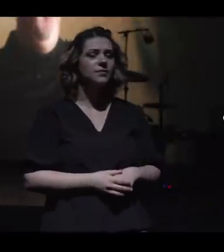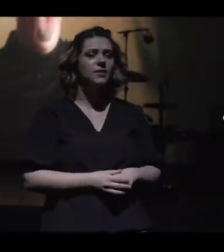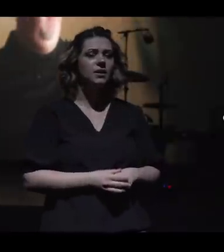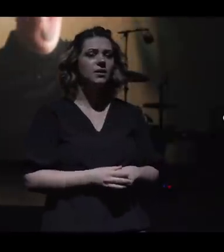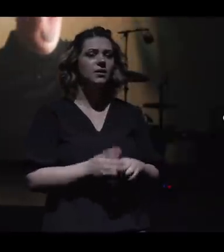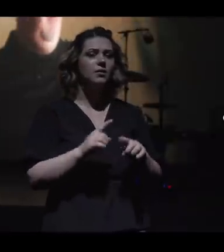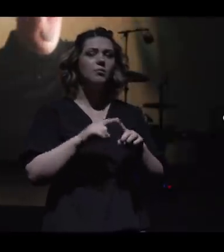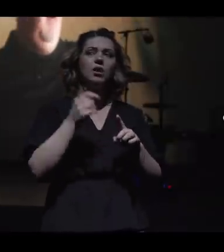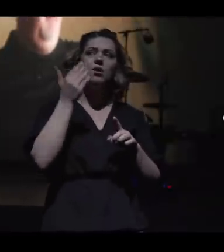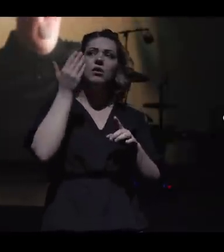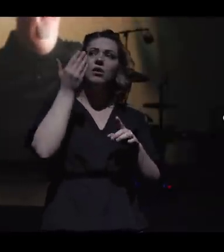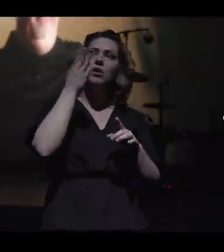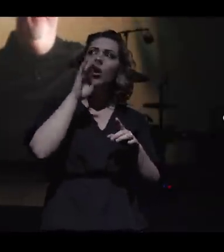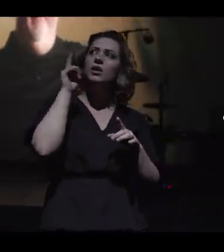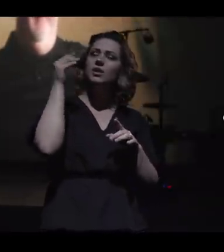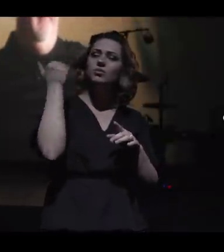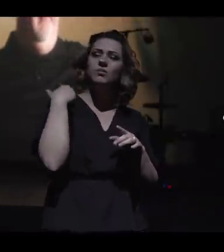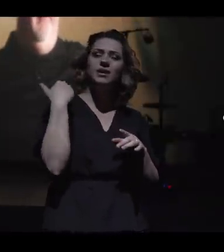And then God reminded me,